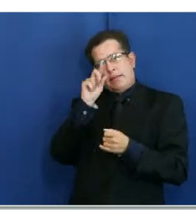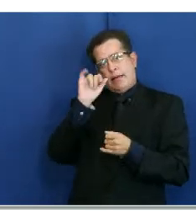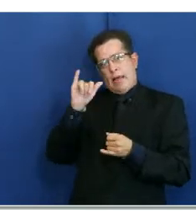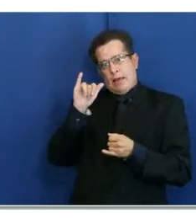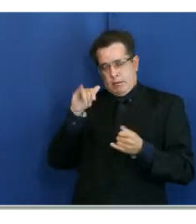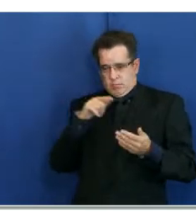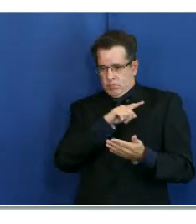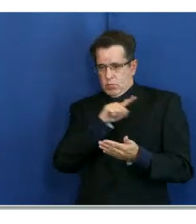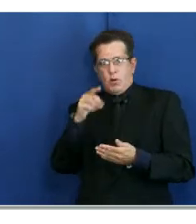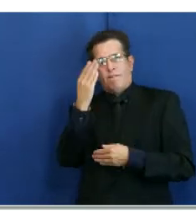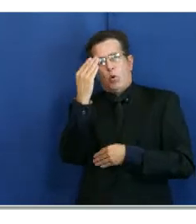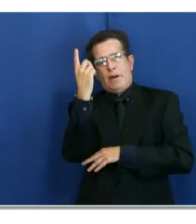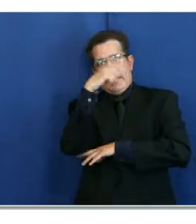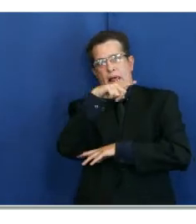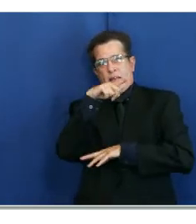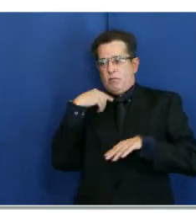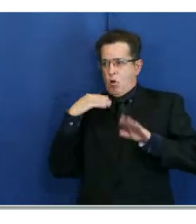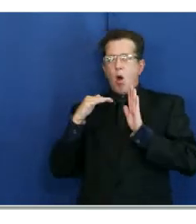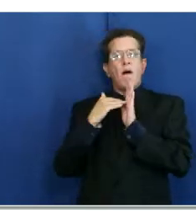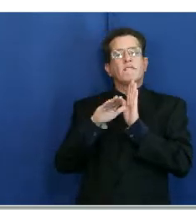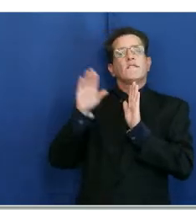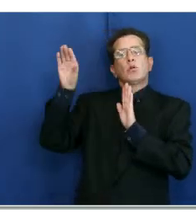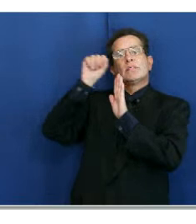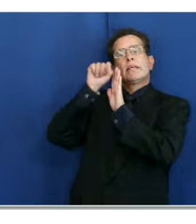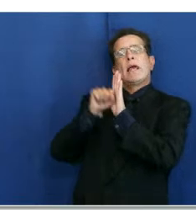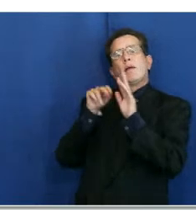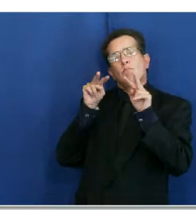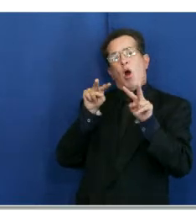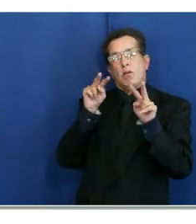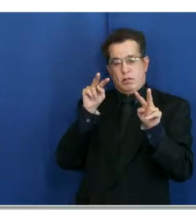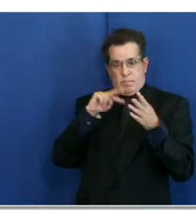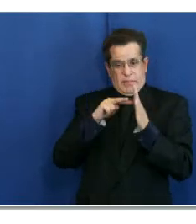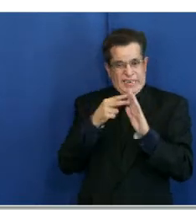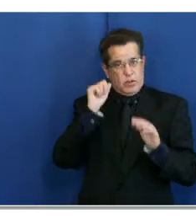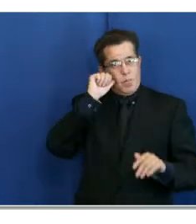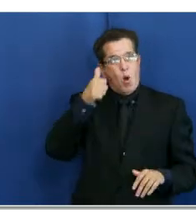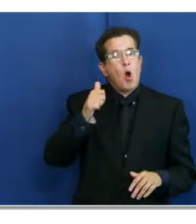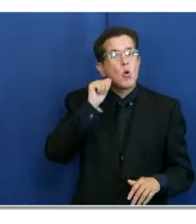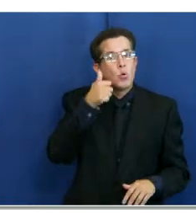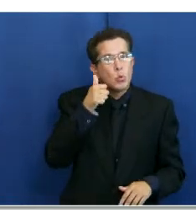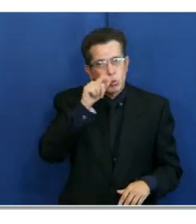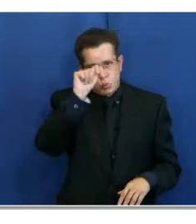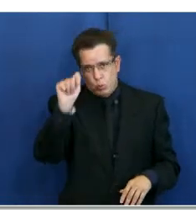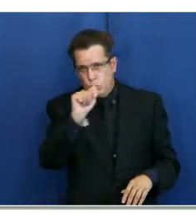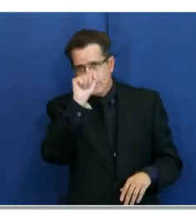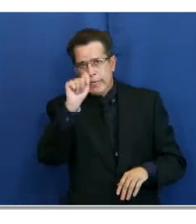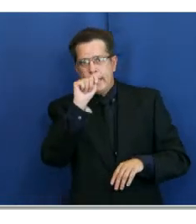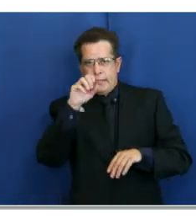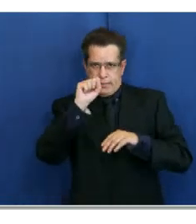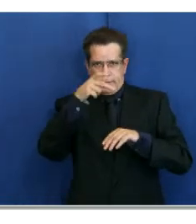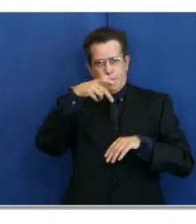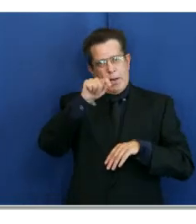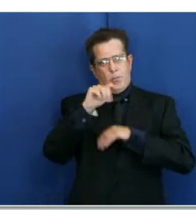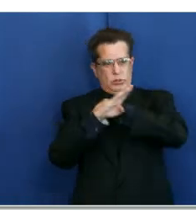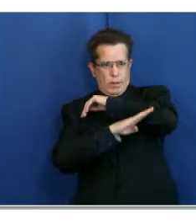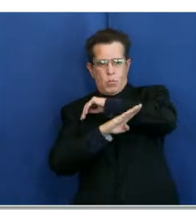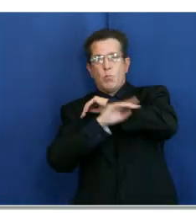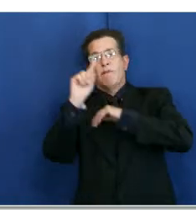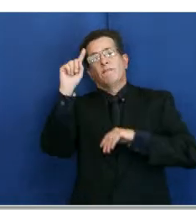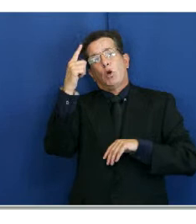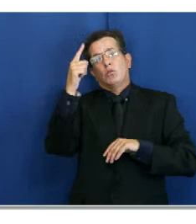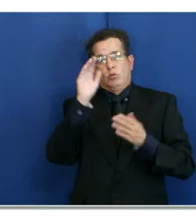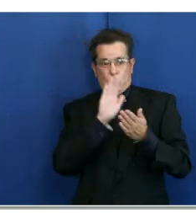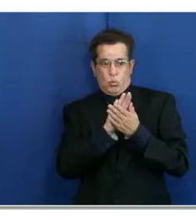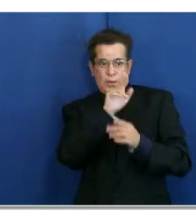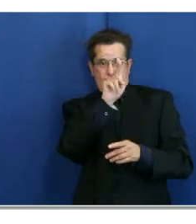after being off the state's monitoring list. And tomorrow, Tuesday, September 1st, schools K